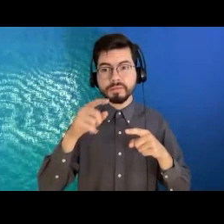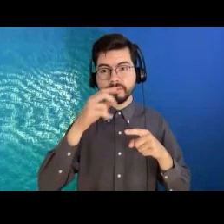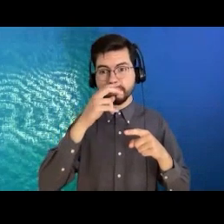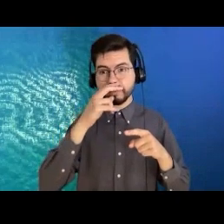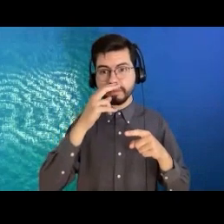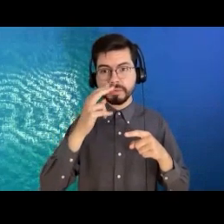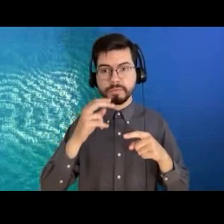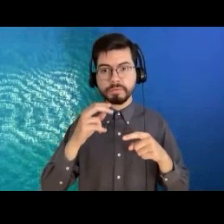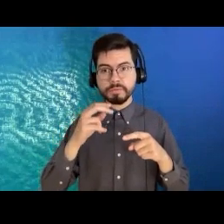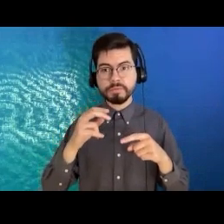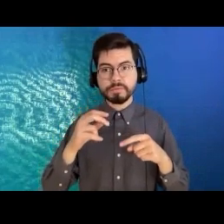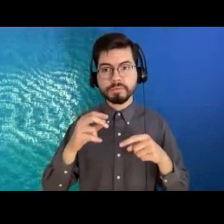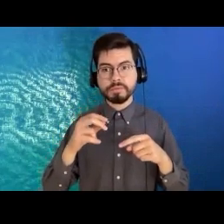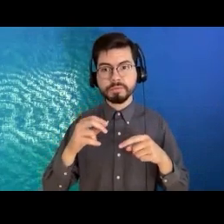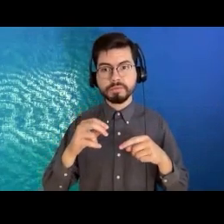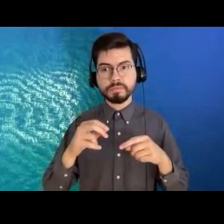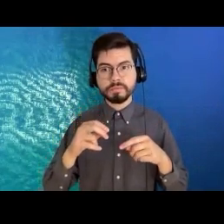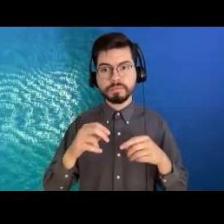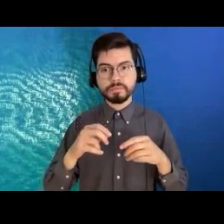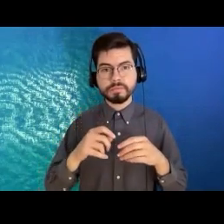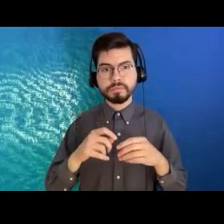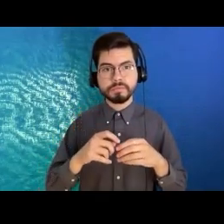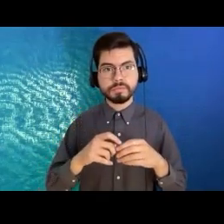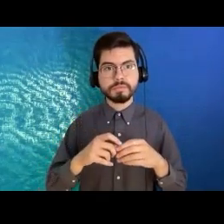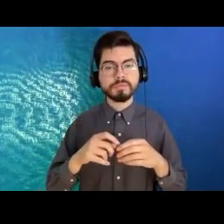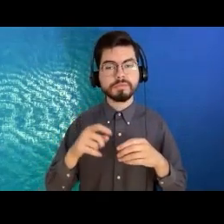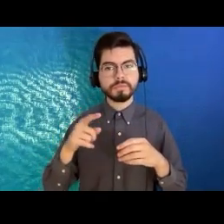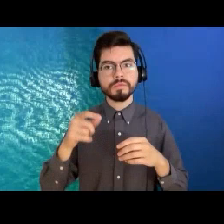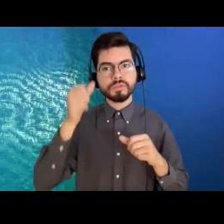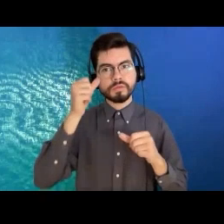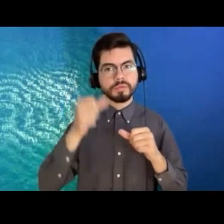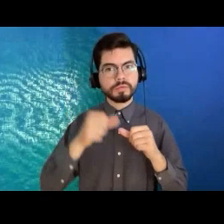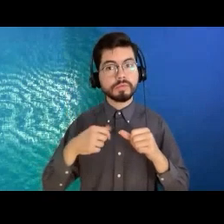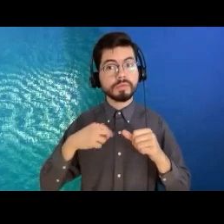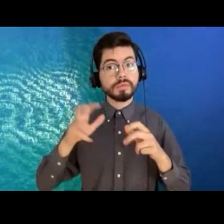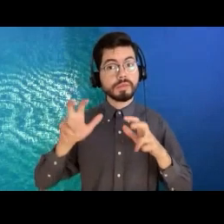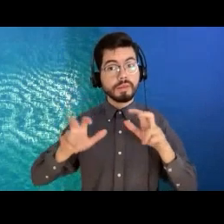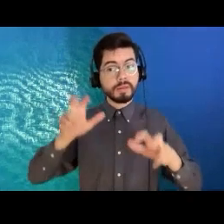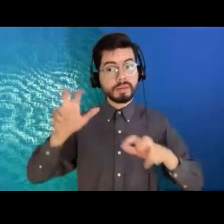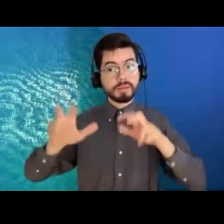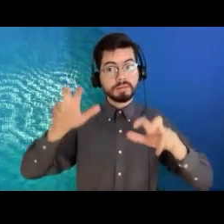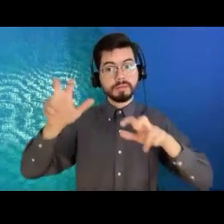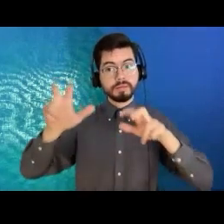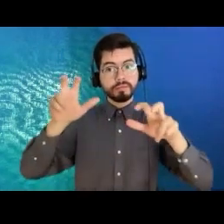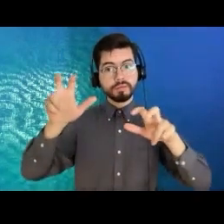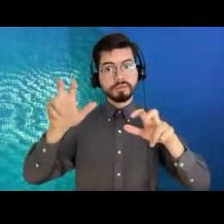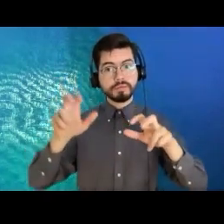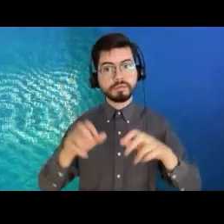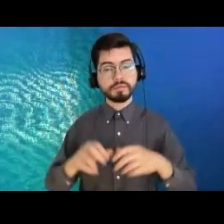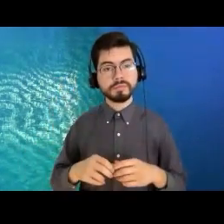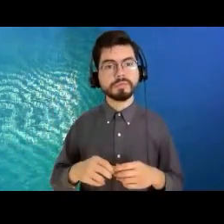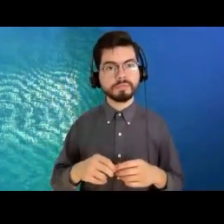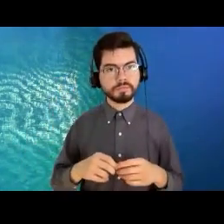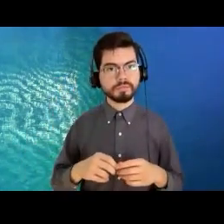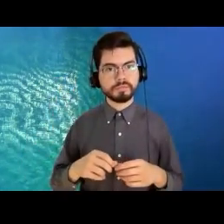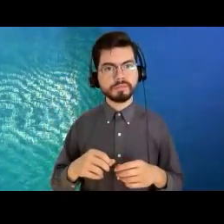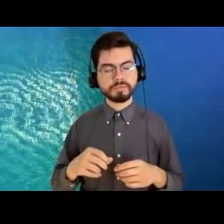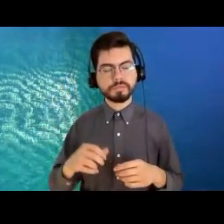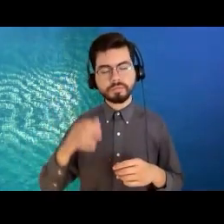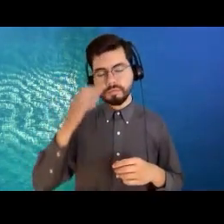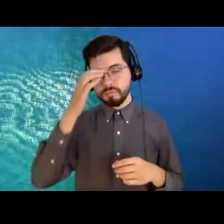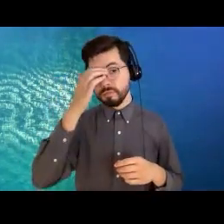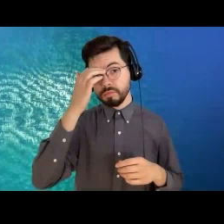one time, one of my favorite hikes and summiting the Thunder while there was thunder and yeah, but